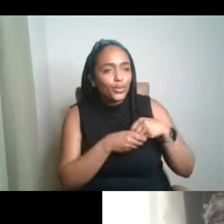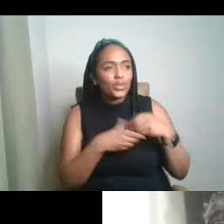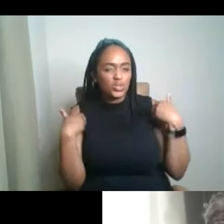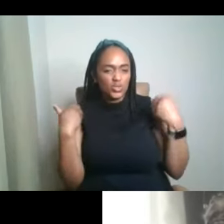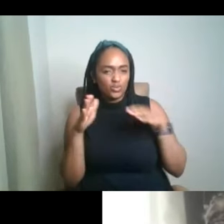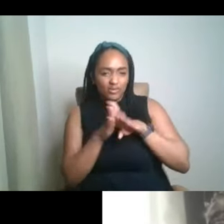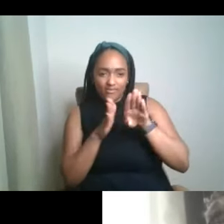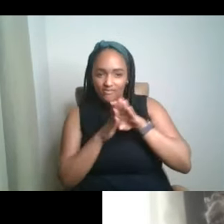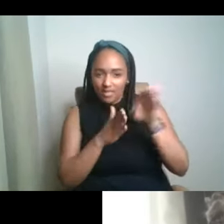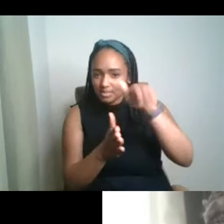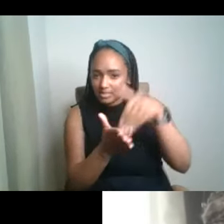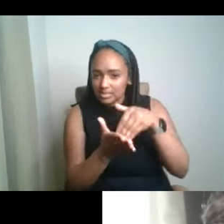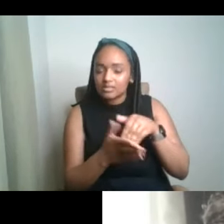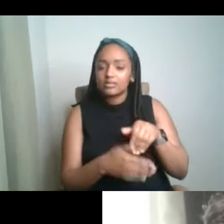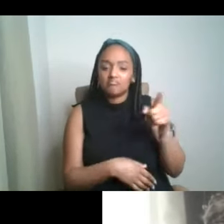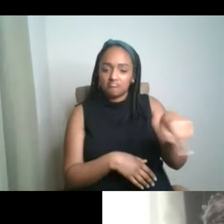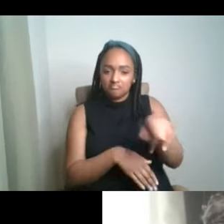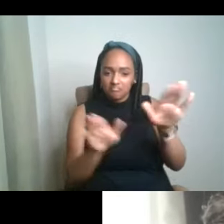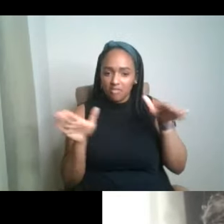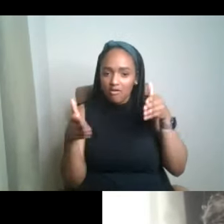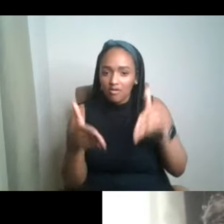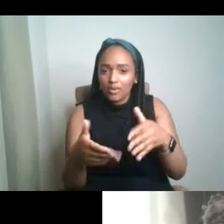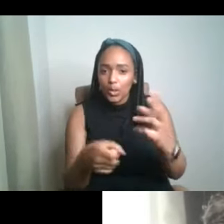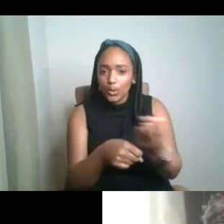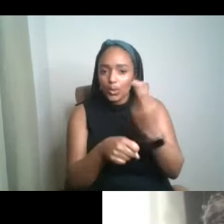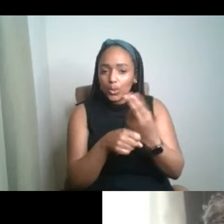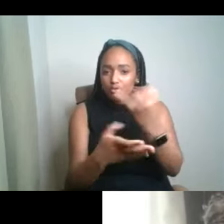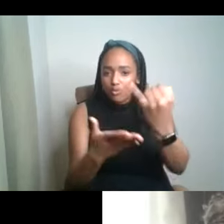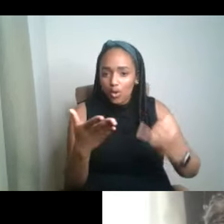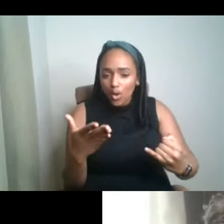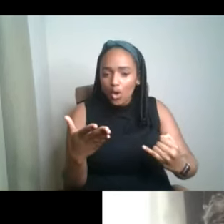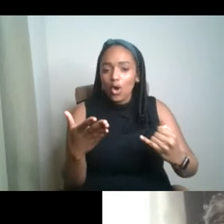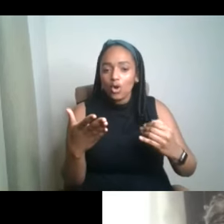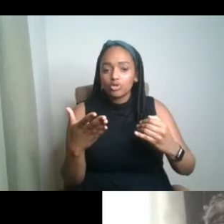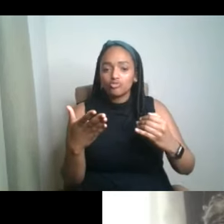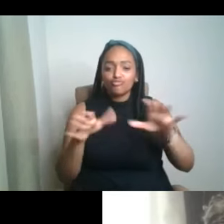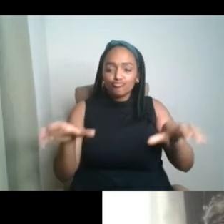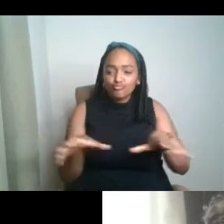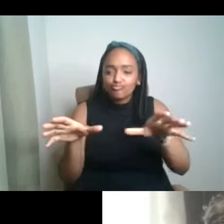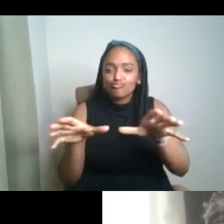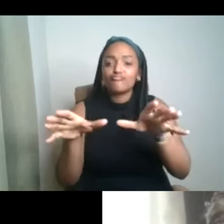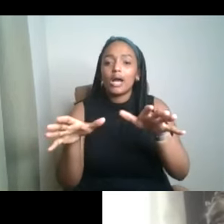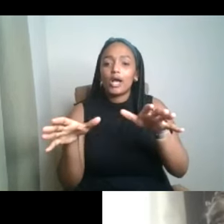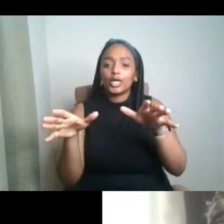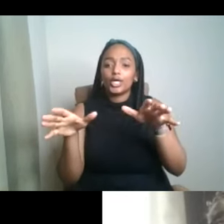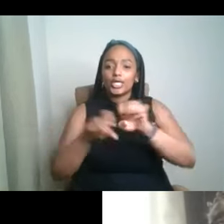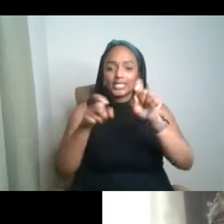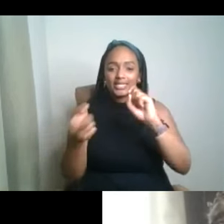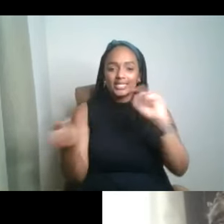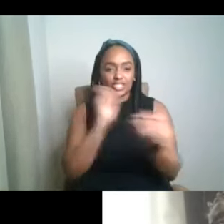that really focuses on using art to inspire social change. And so, you